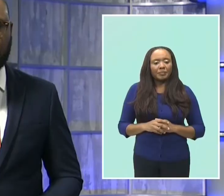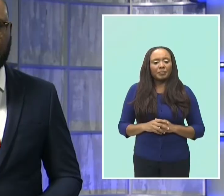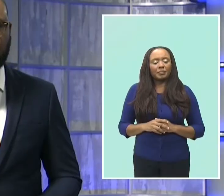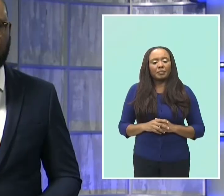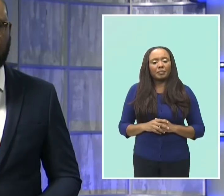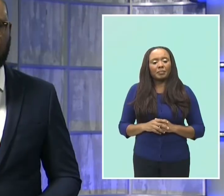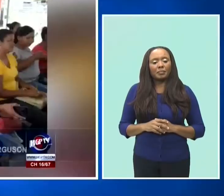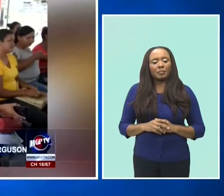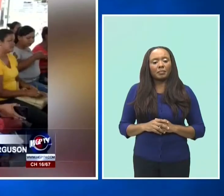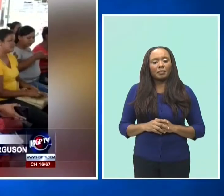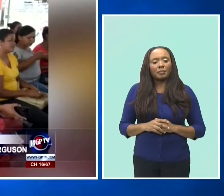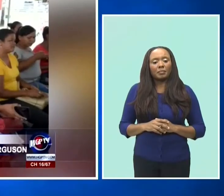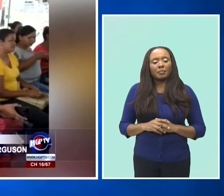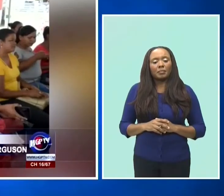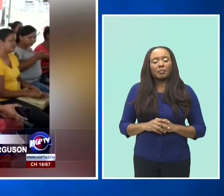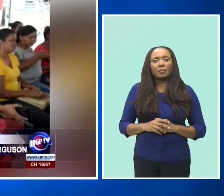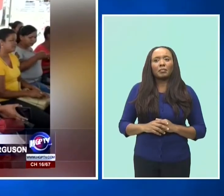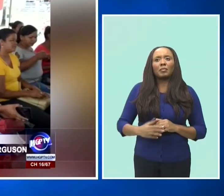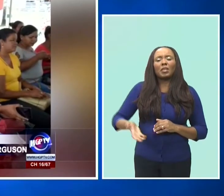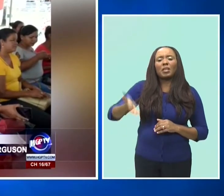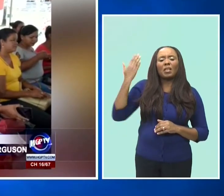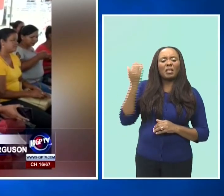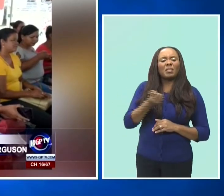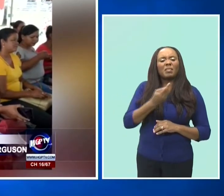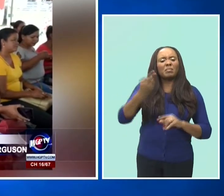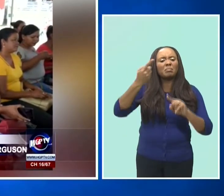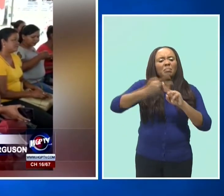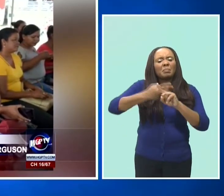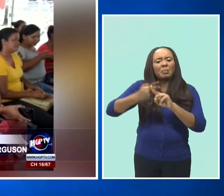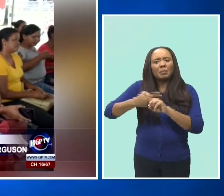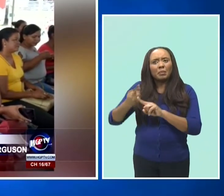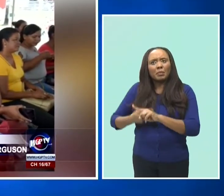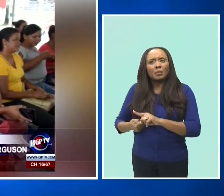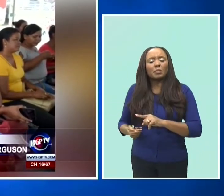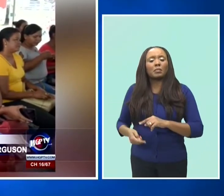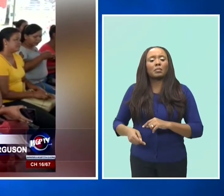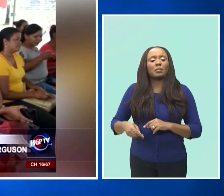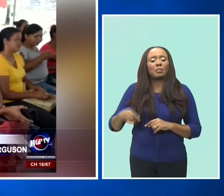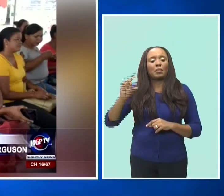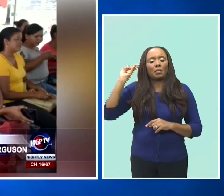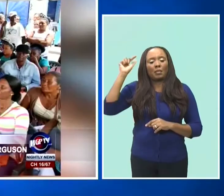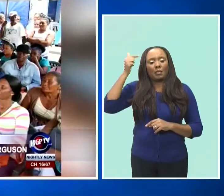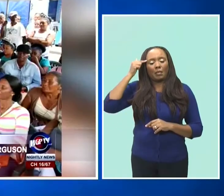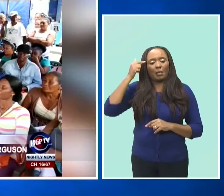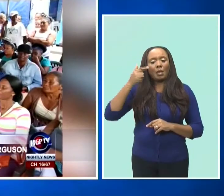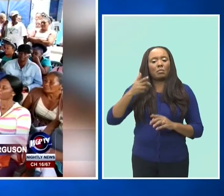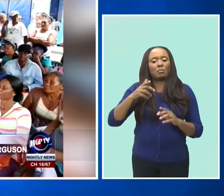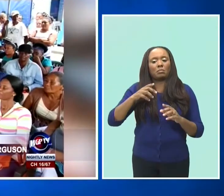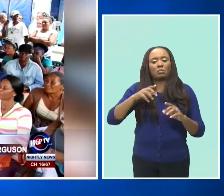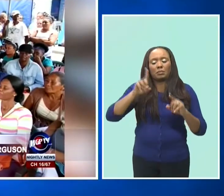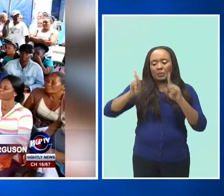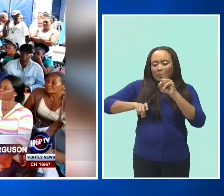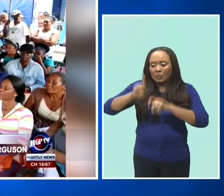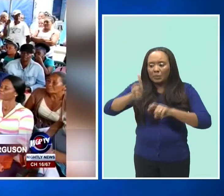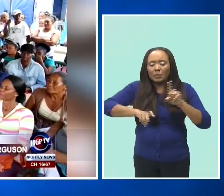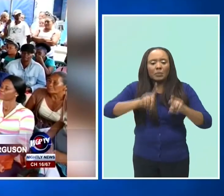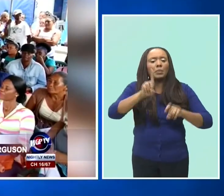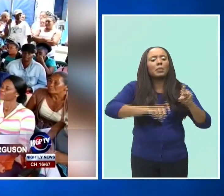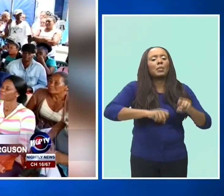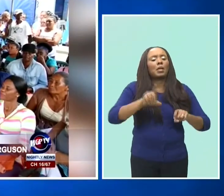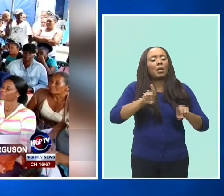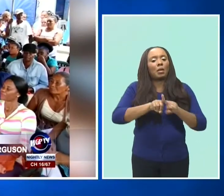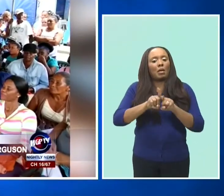Rodney. Over the last few months, the coalition government have conducted approximately 7 community